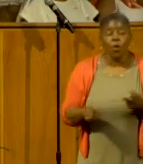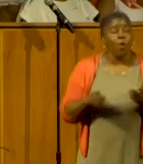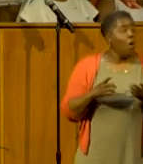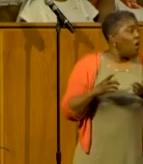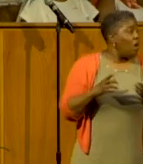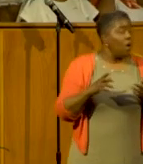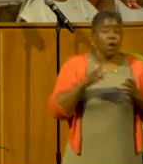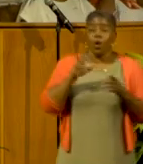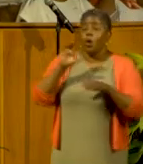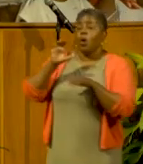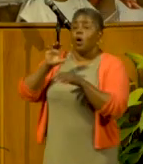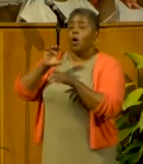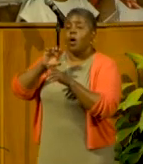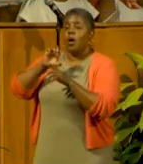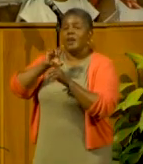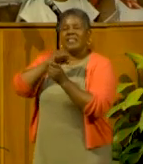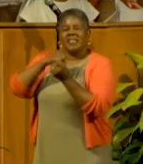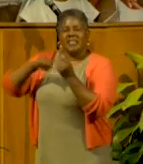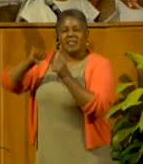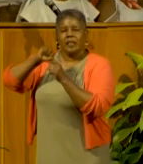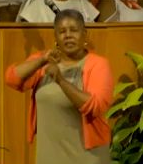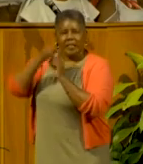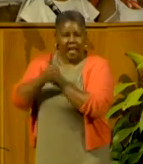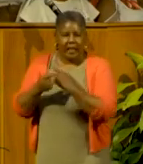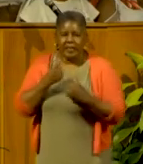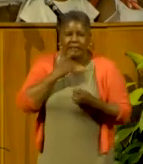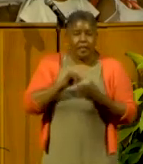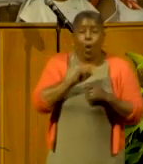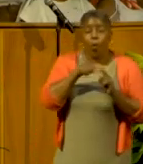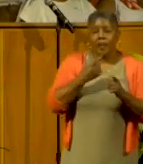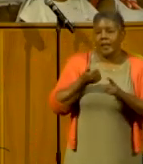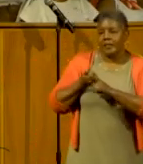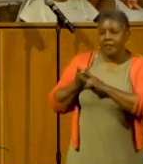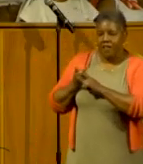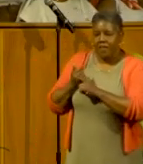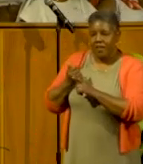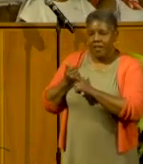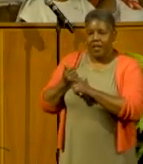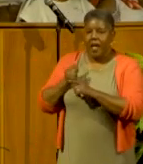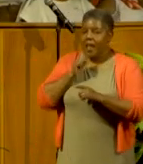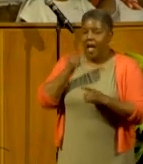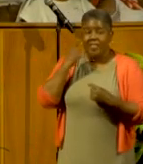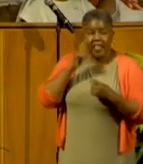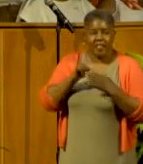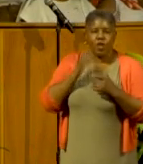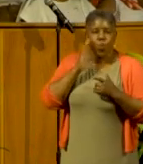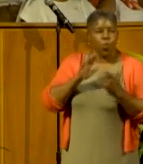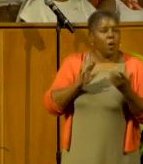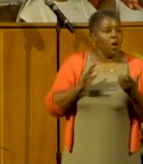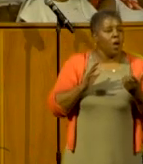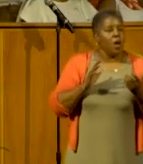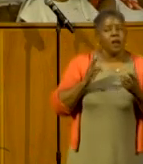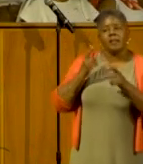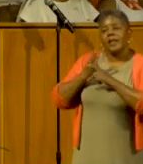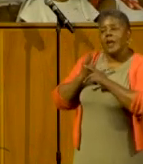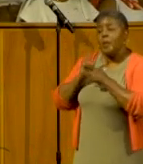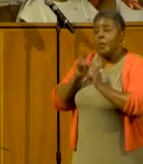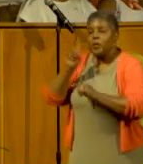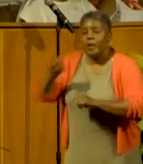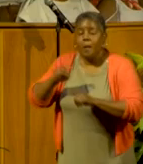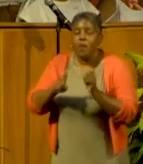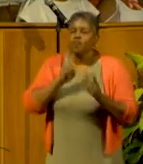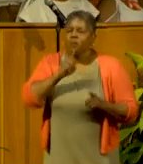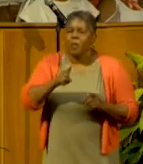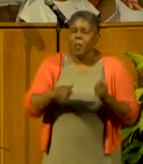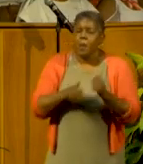Our society is so hypocritical because when I say the word selfish, they make you think that you are overlooking people's needs, when in reality,